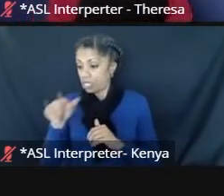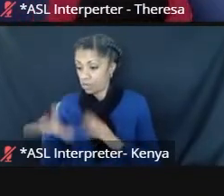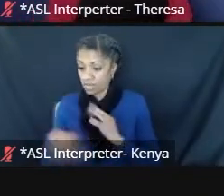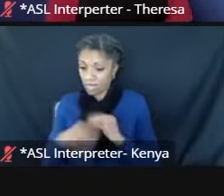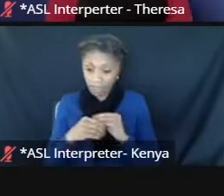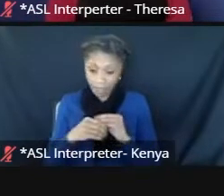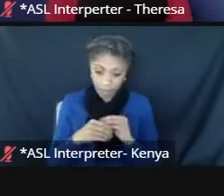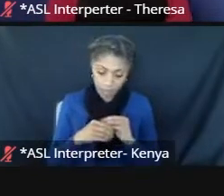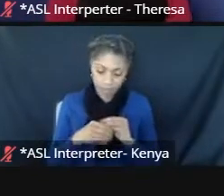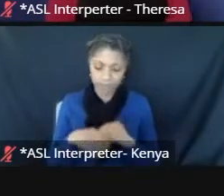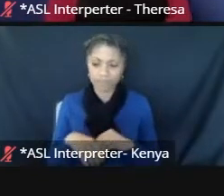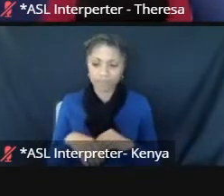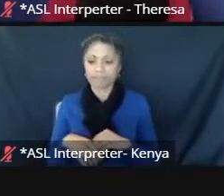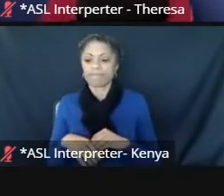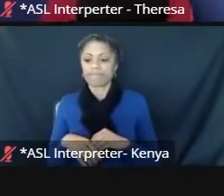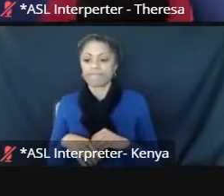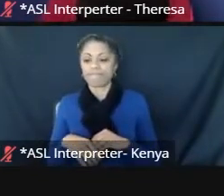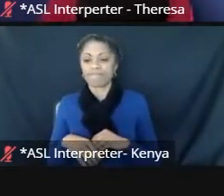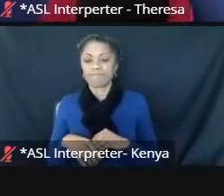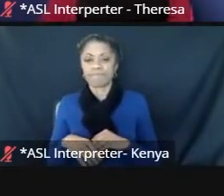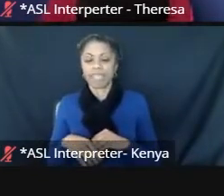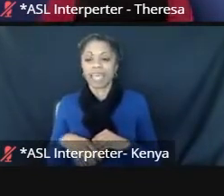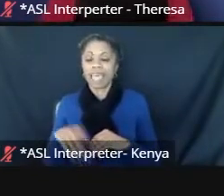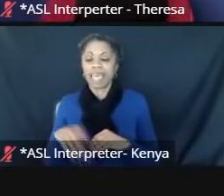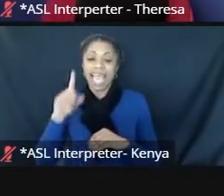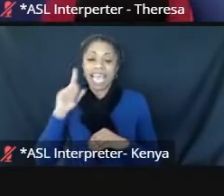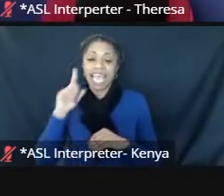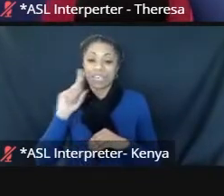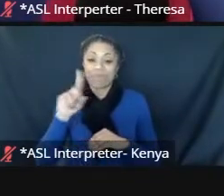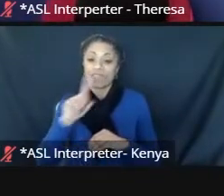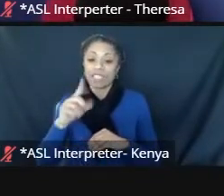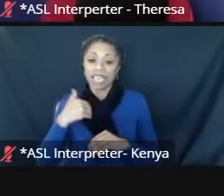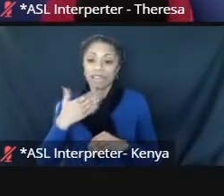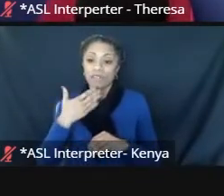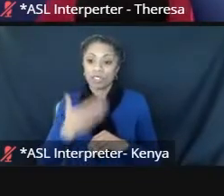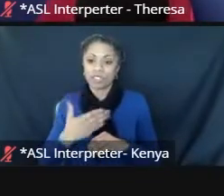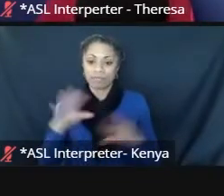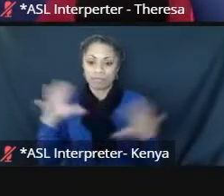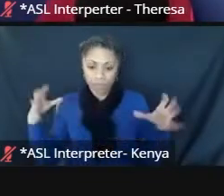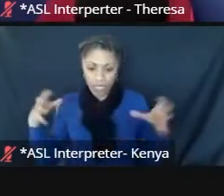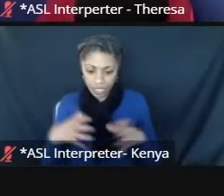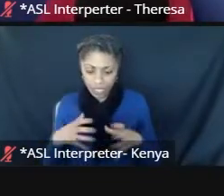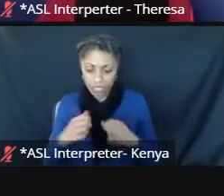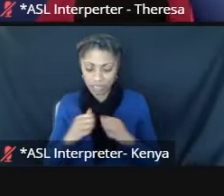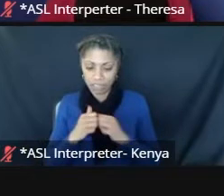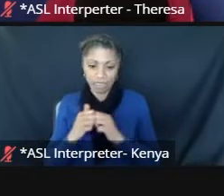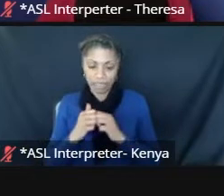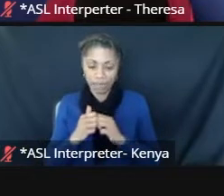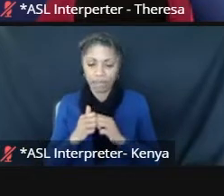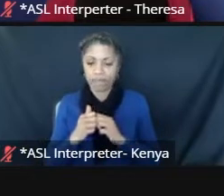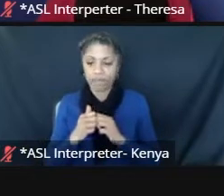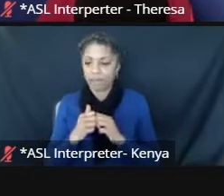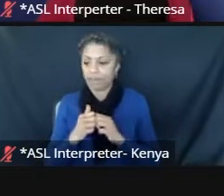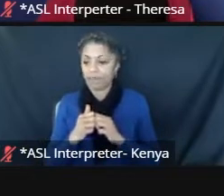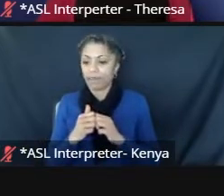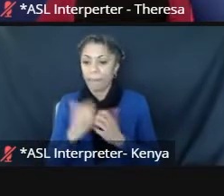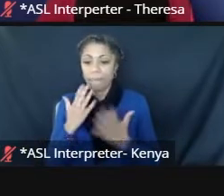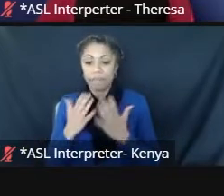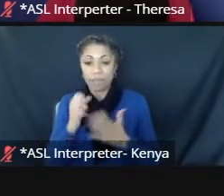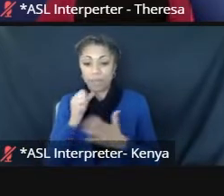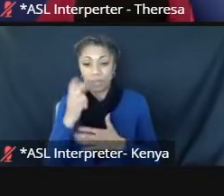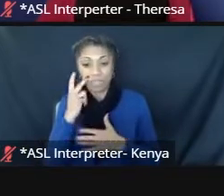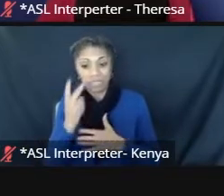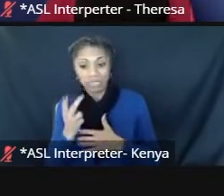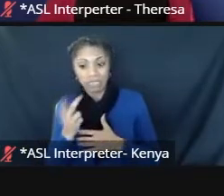Just that I think that we have a great coalition coming together of folks that we maybe don't see at our committee meetings